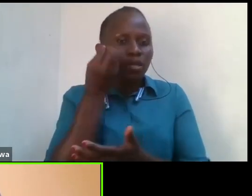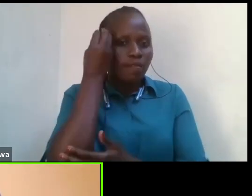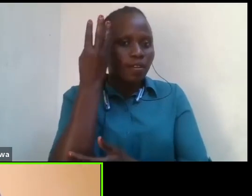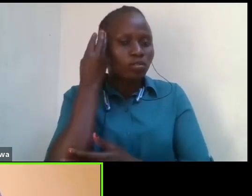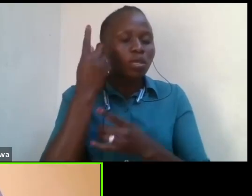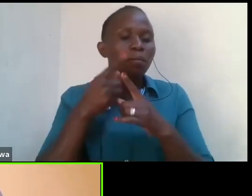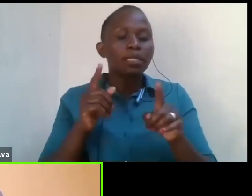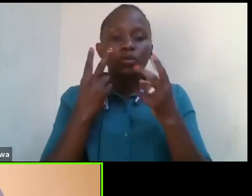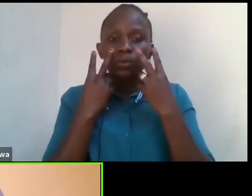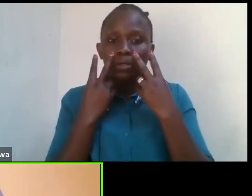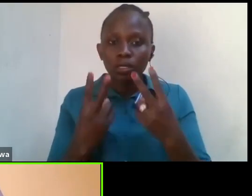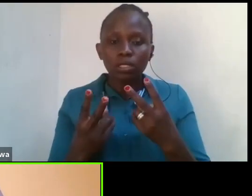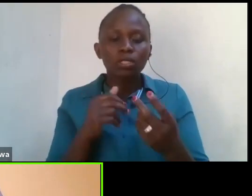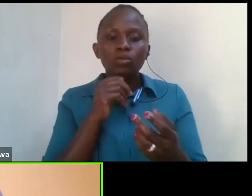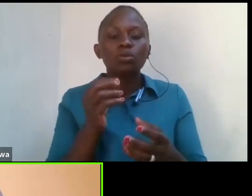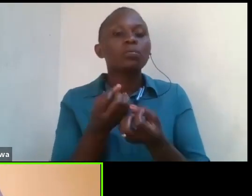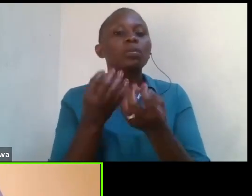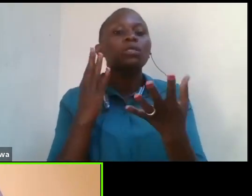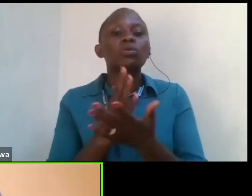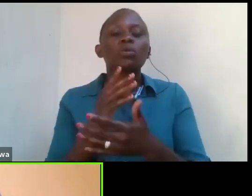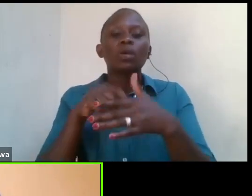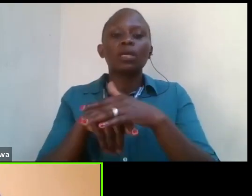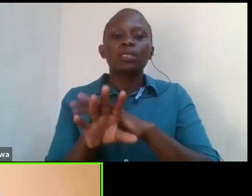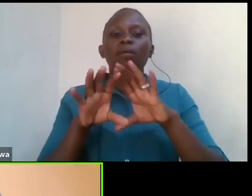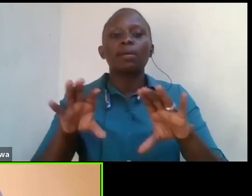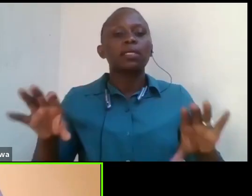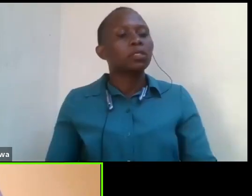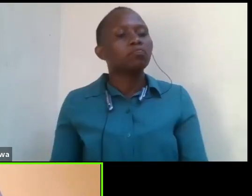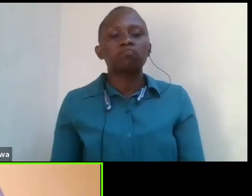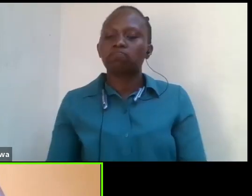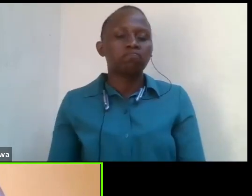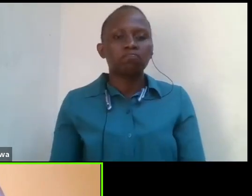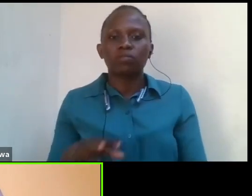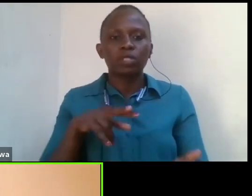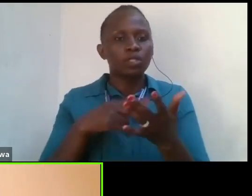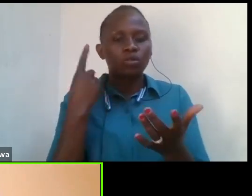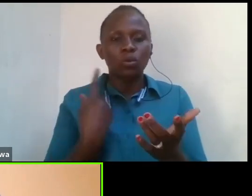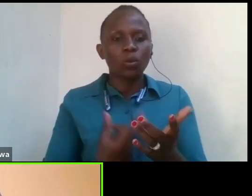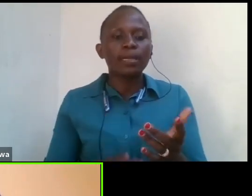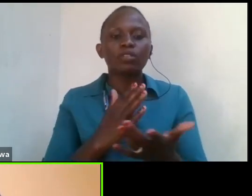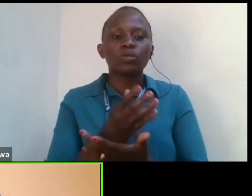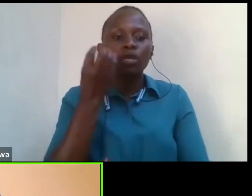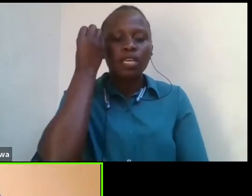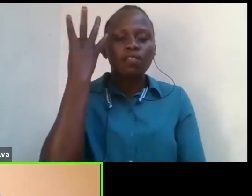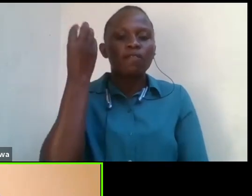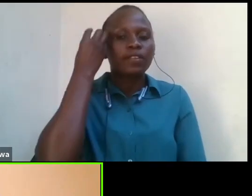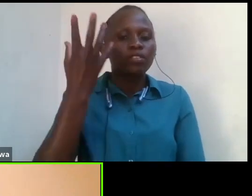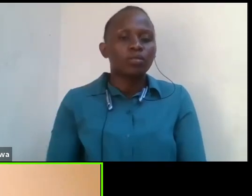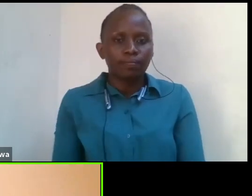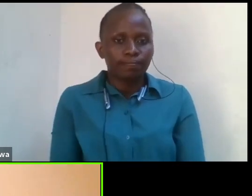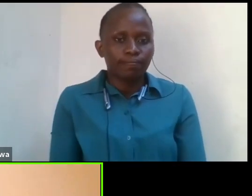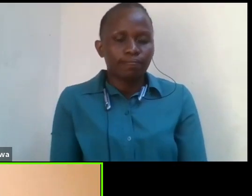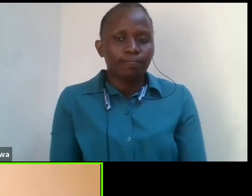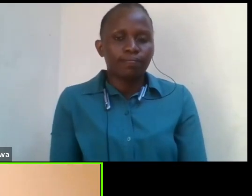might actually find that not many will make it to the market, and therefore they will never be innovations.